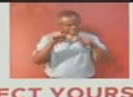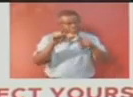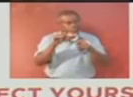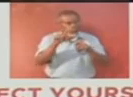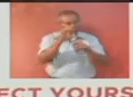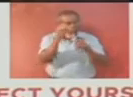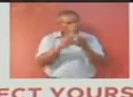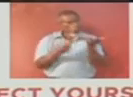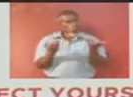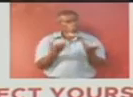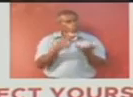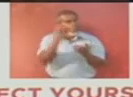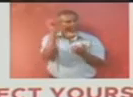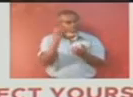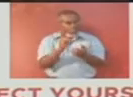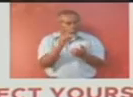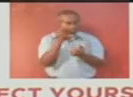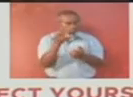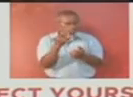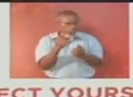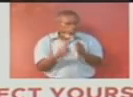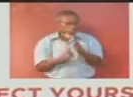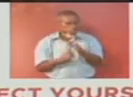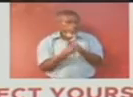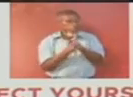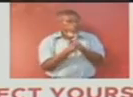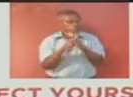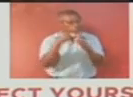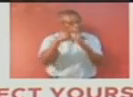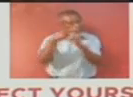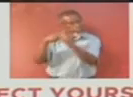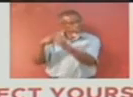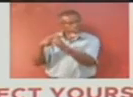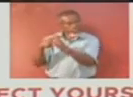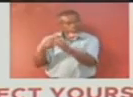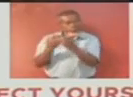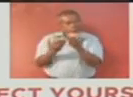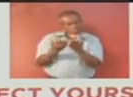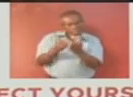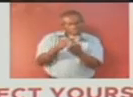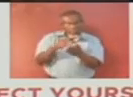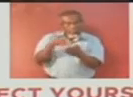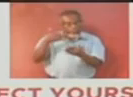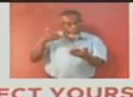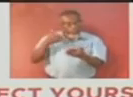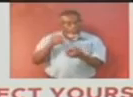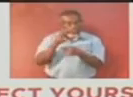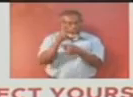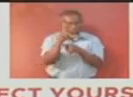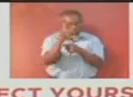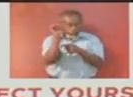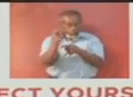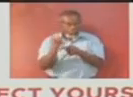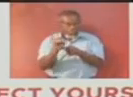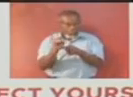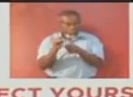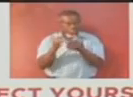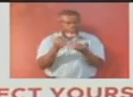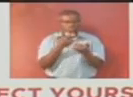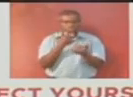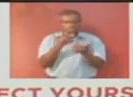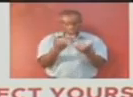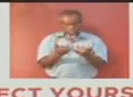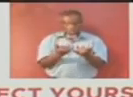showing up as positive? What you would have seen in March is that positivity was around 2%. And as we mentioned earlier today, and we've mentioned in the